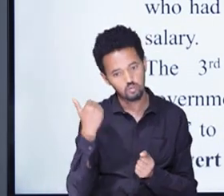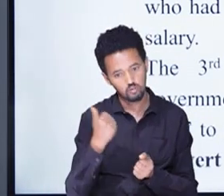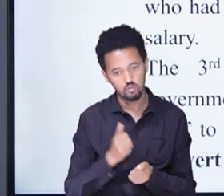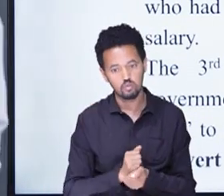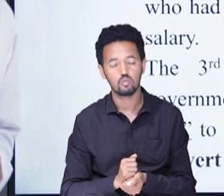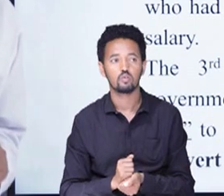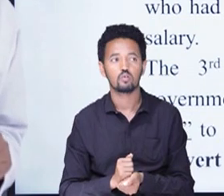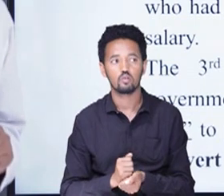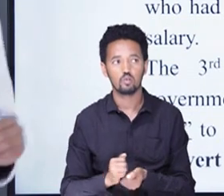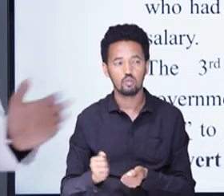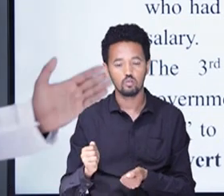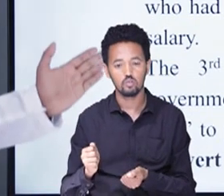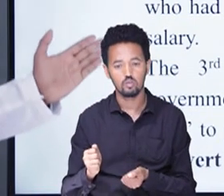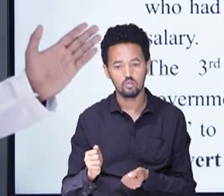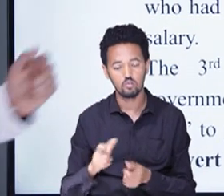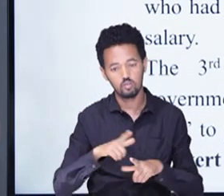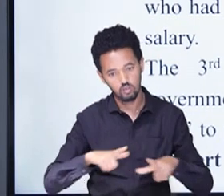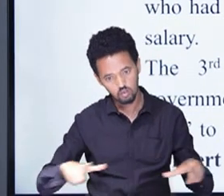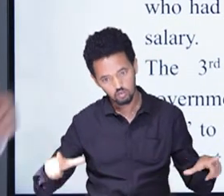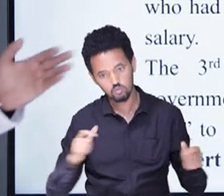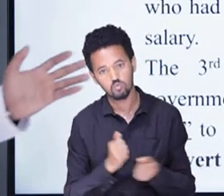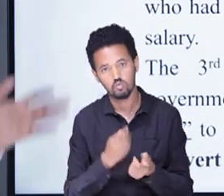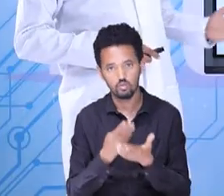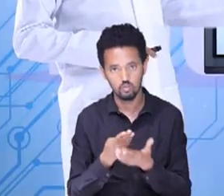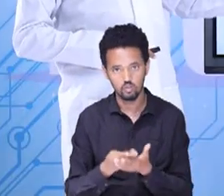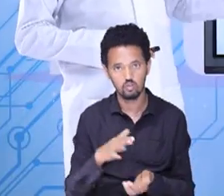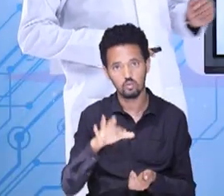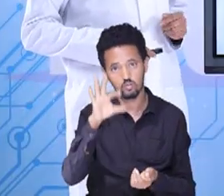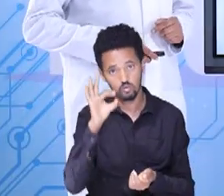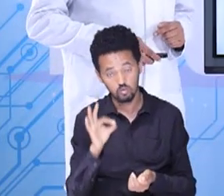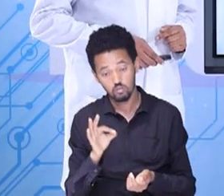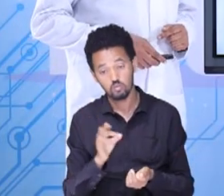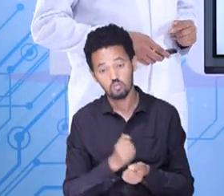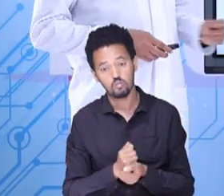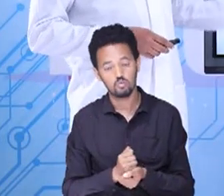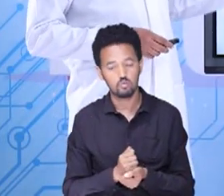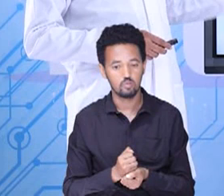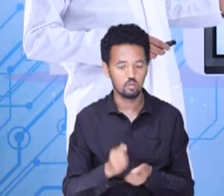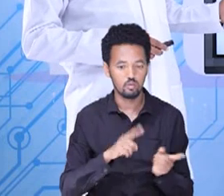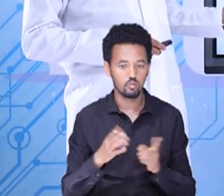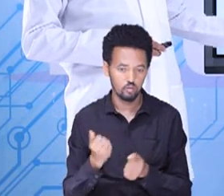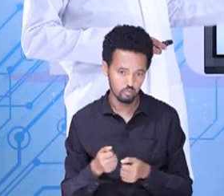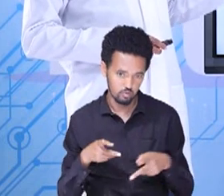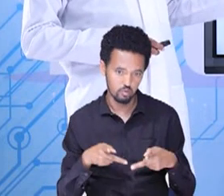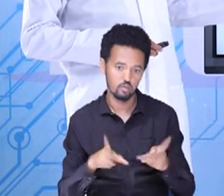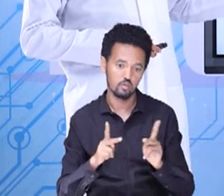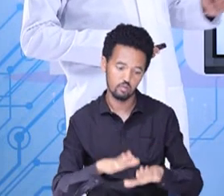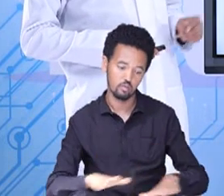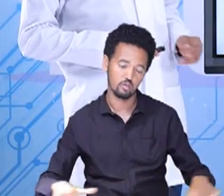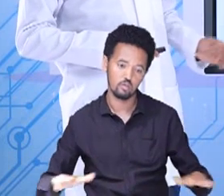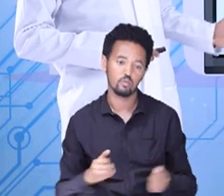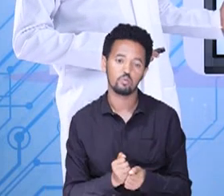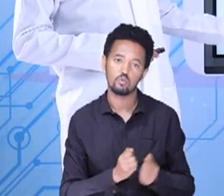been granted private holding land of the salary. The third one, acquiring private land, was the government land,